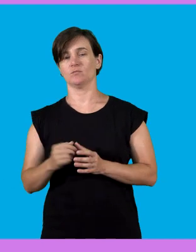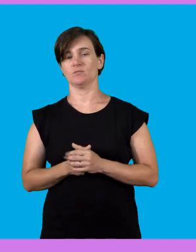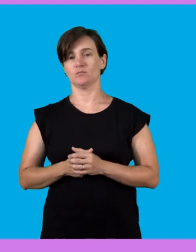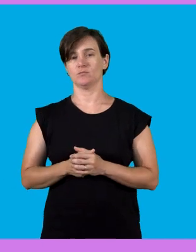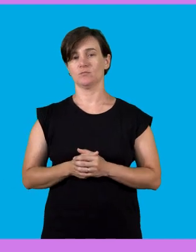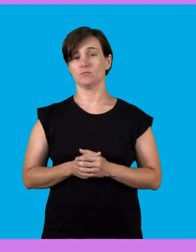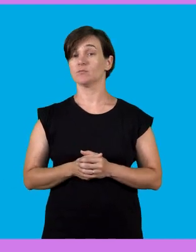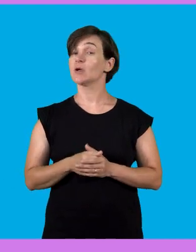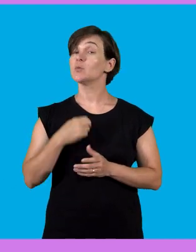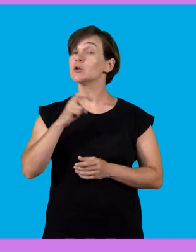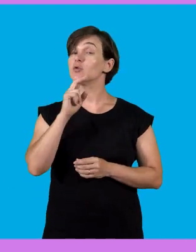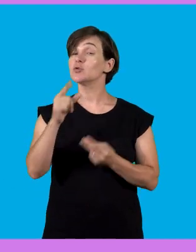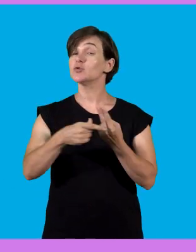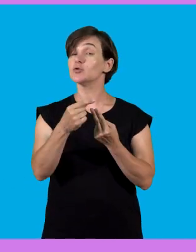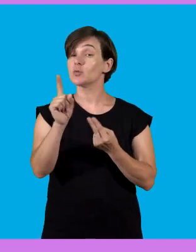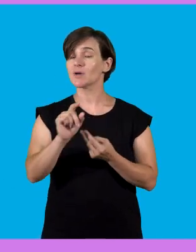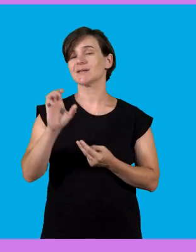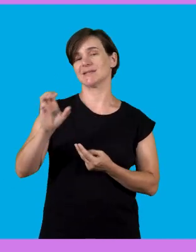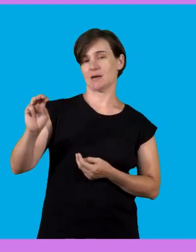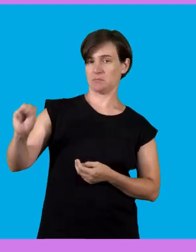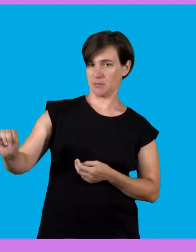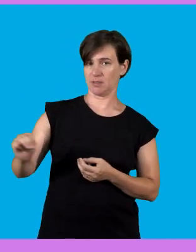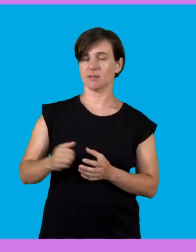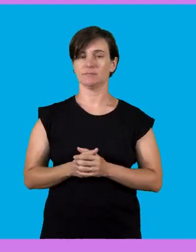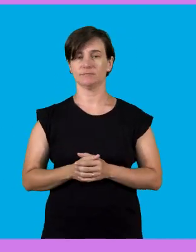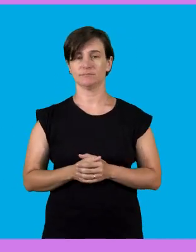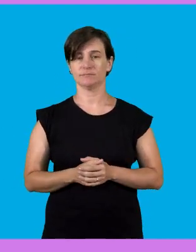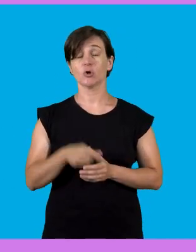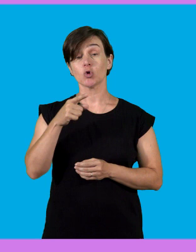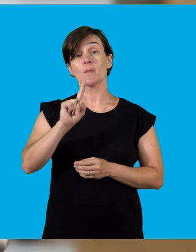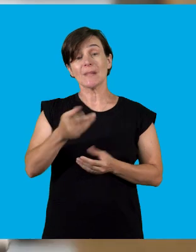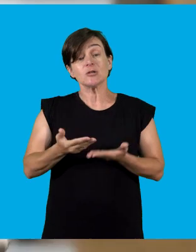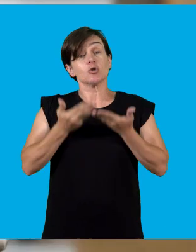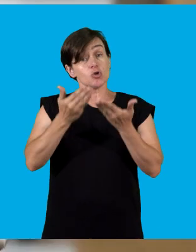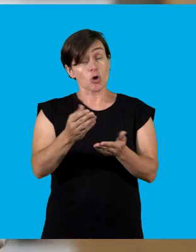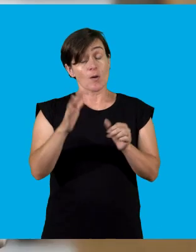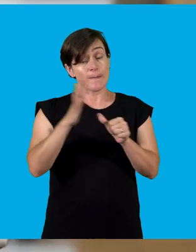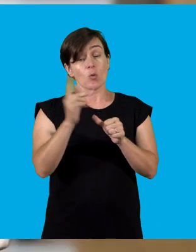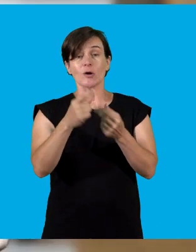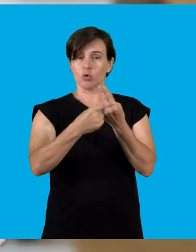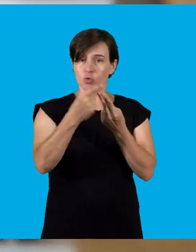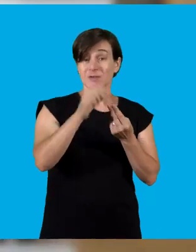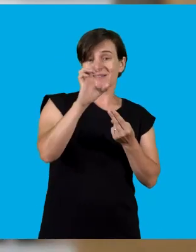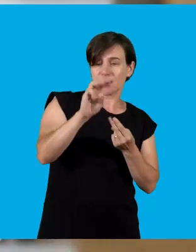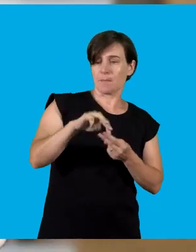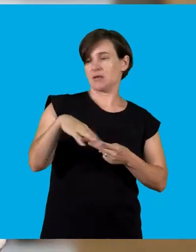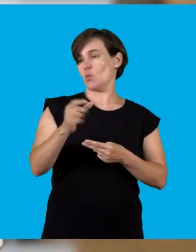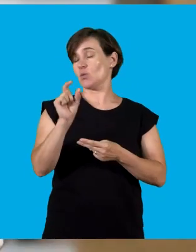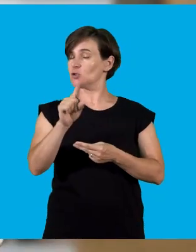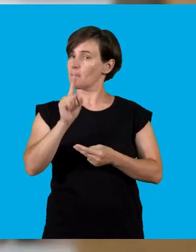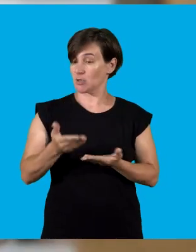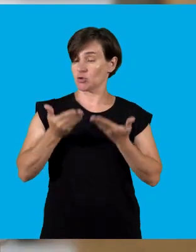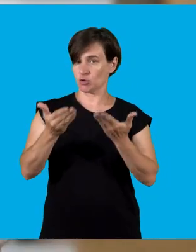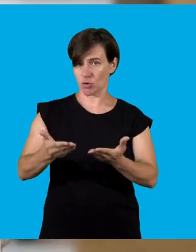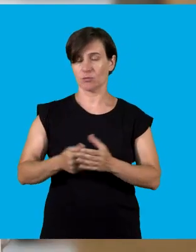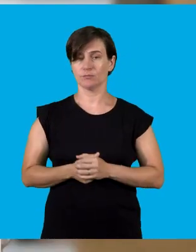396.24, and we are now in centimeters. Remember to show your units. Always show your units